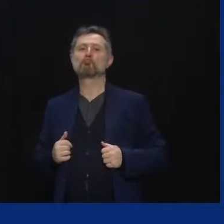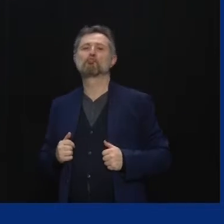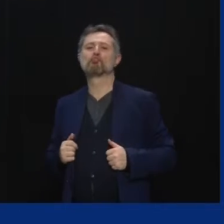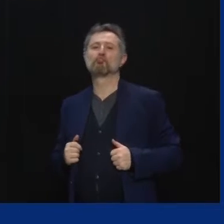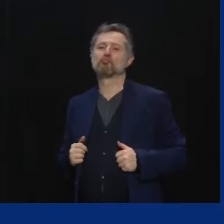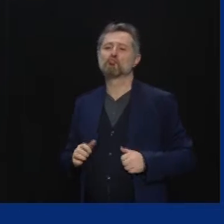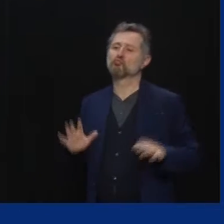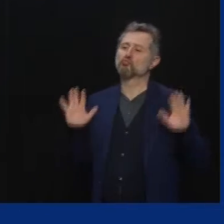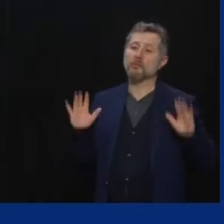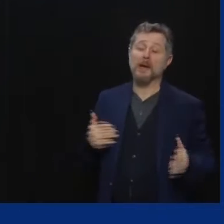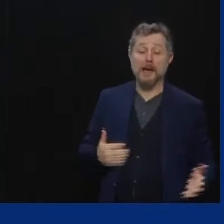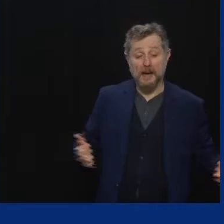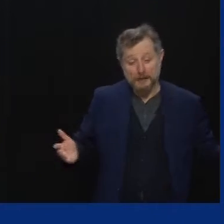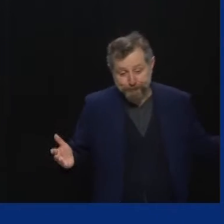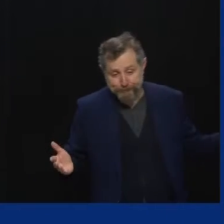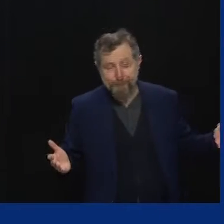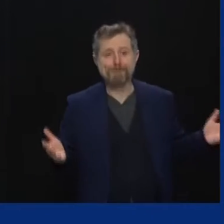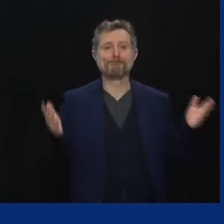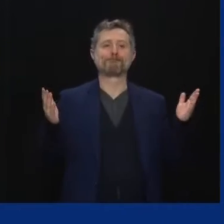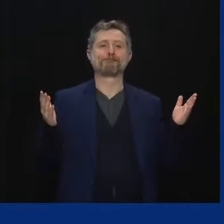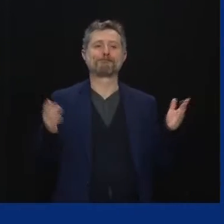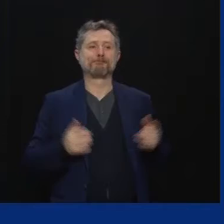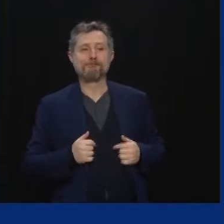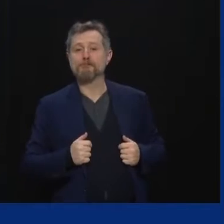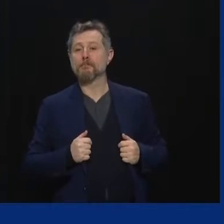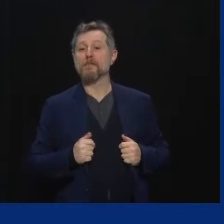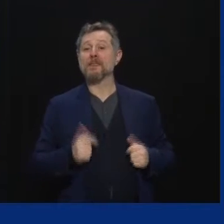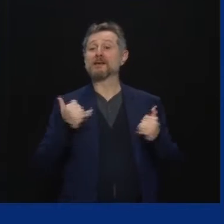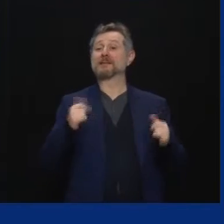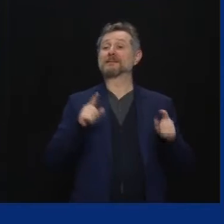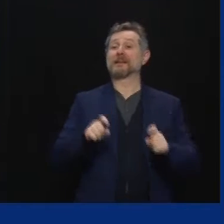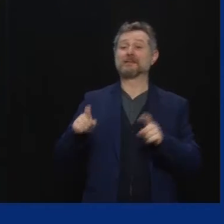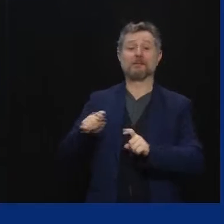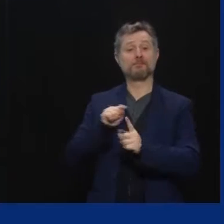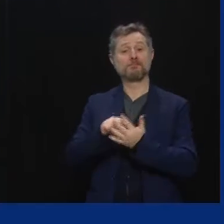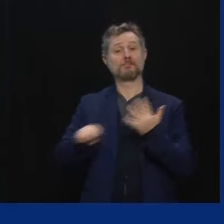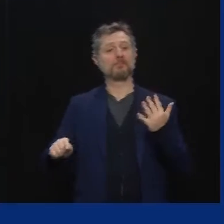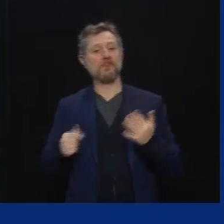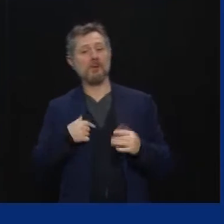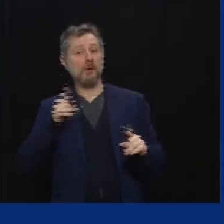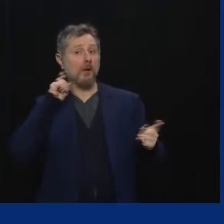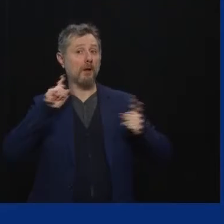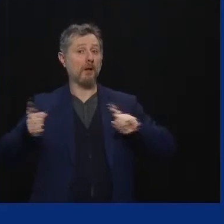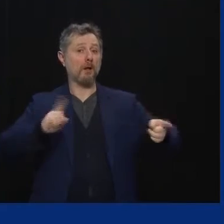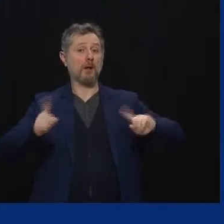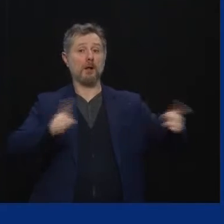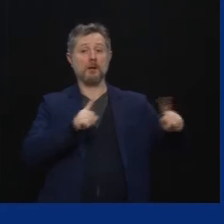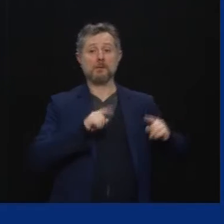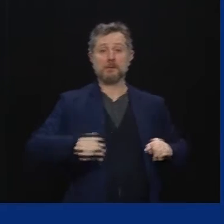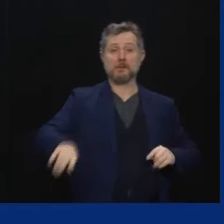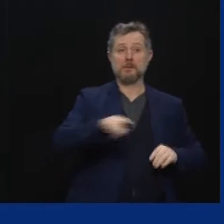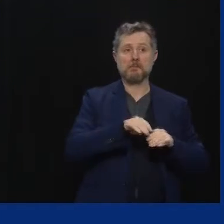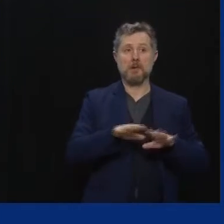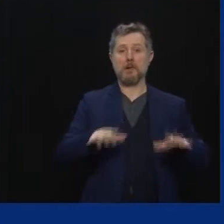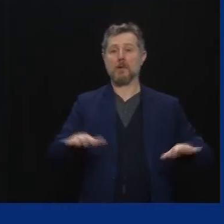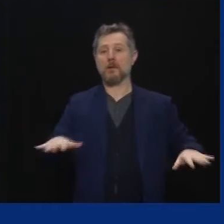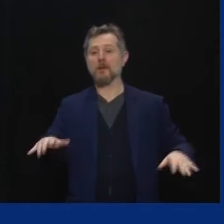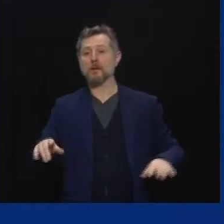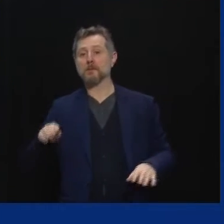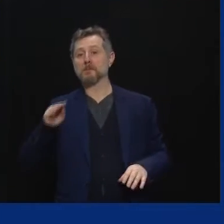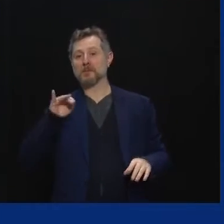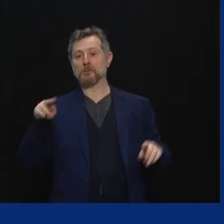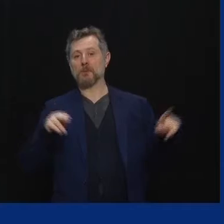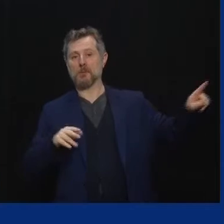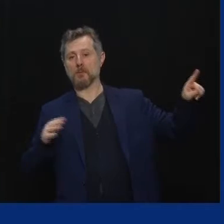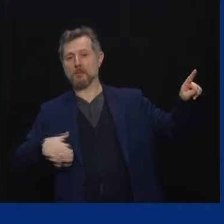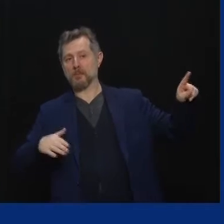getting tested now, particularly as we start hearing about this variant spreading, It's in Minnesota, no known case in New York, but we